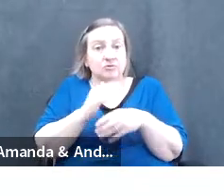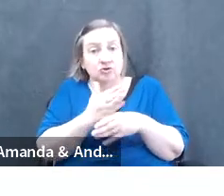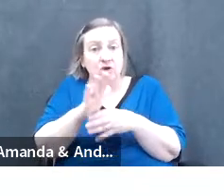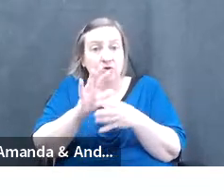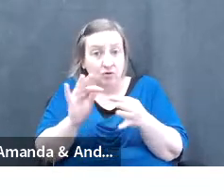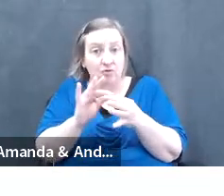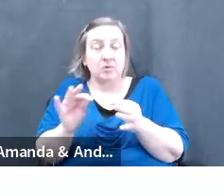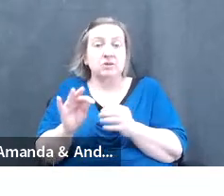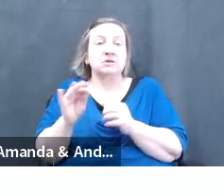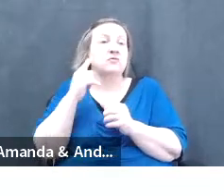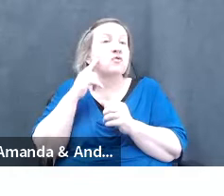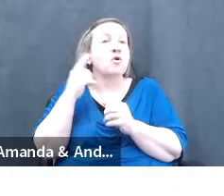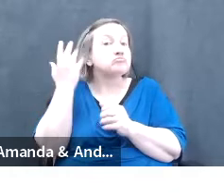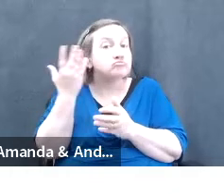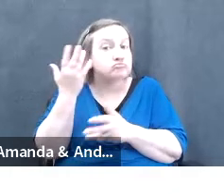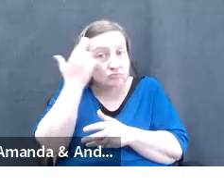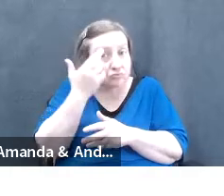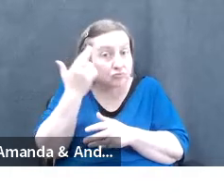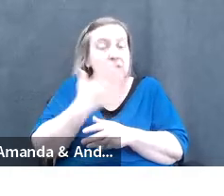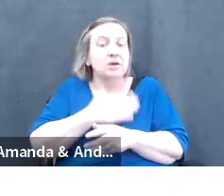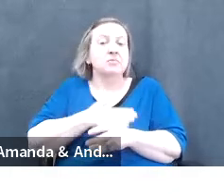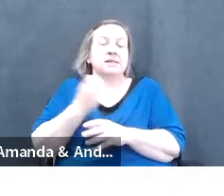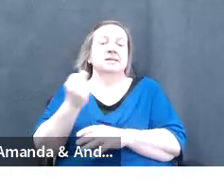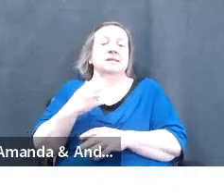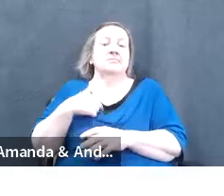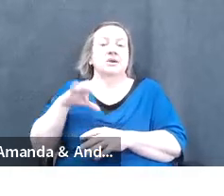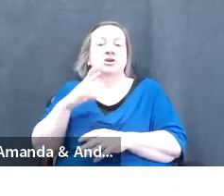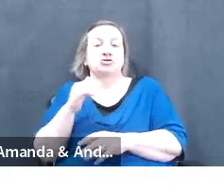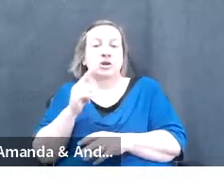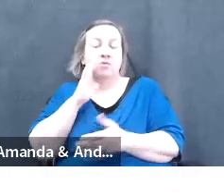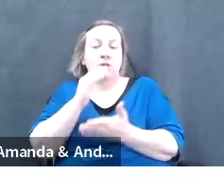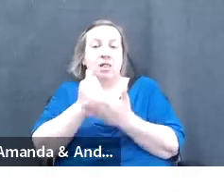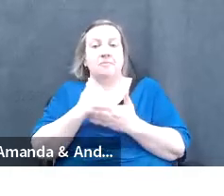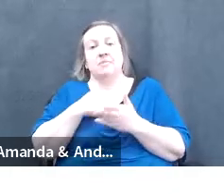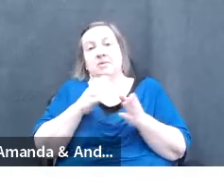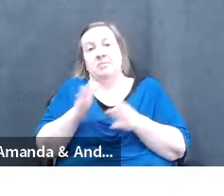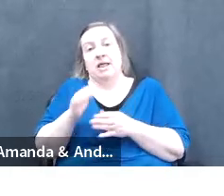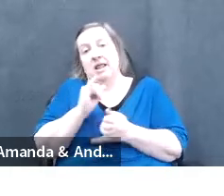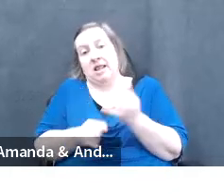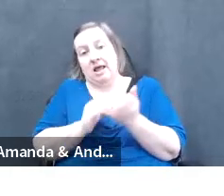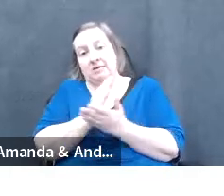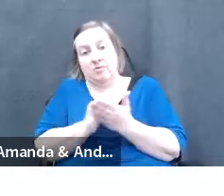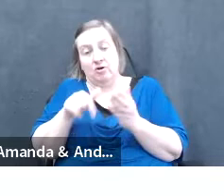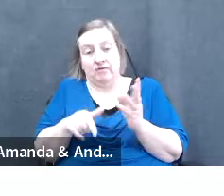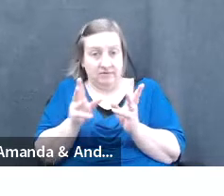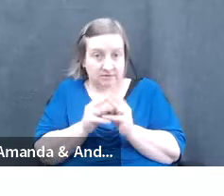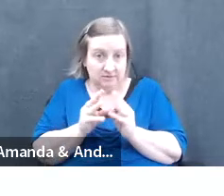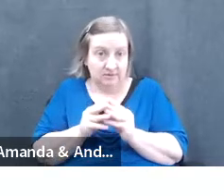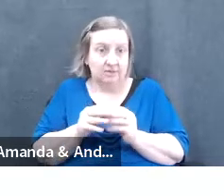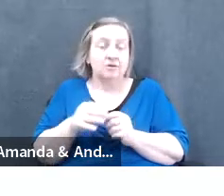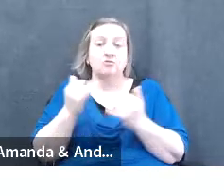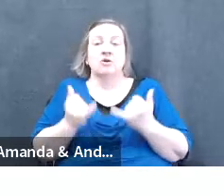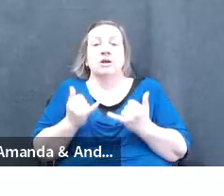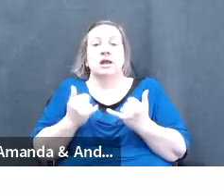comments for whatever reason, please do send me a chat. It'll help me plan for the last part of the meeting. Right now,